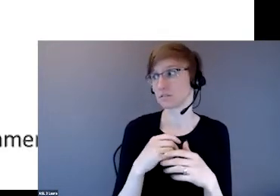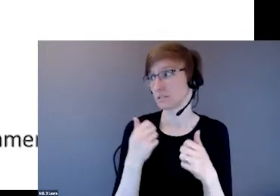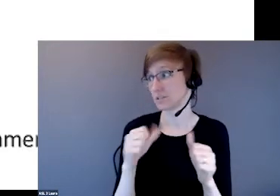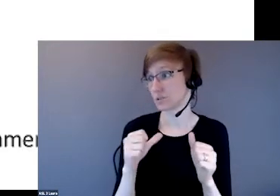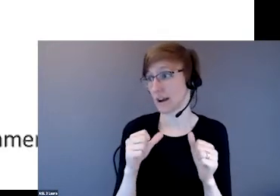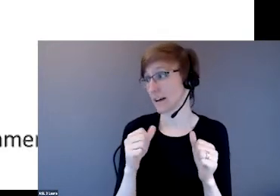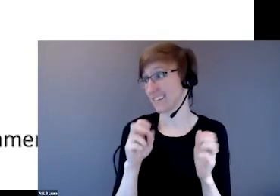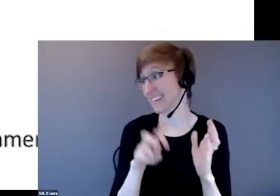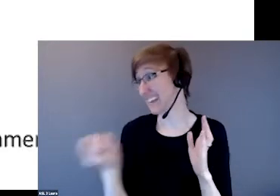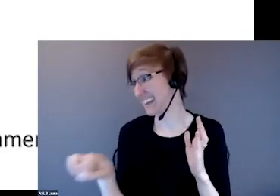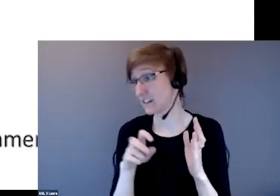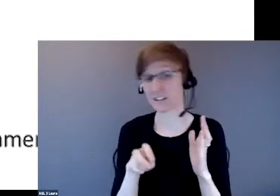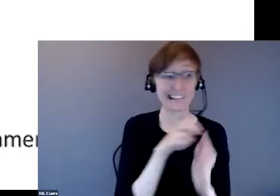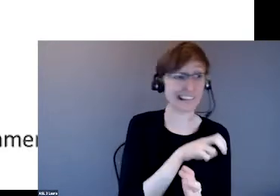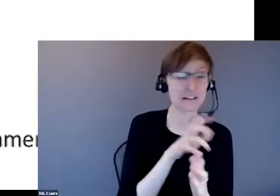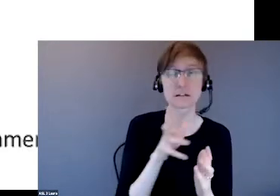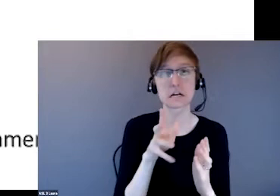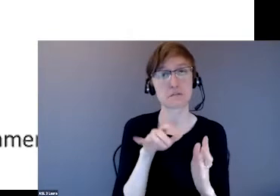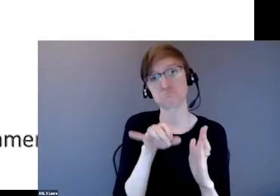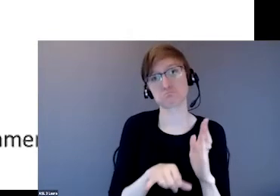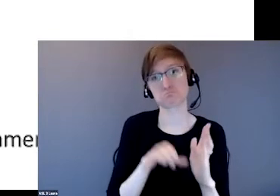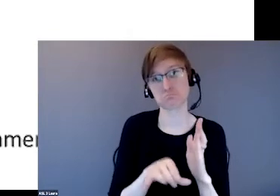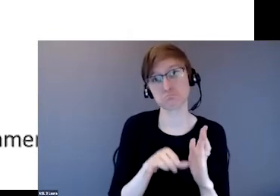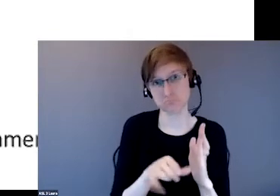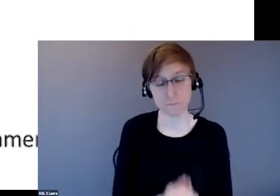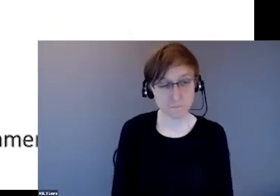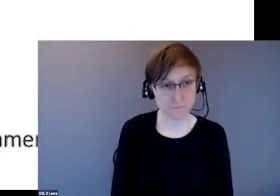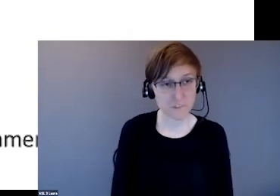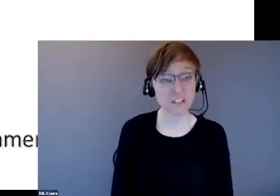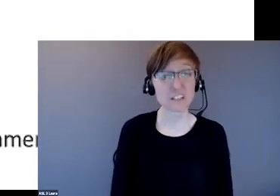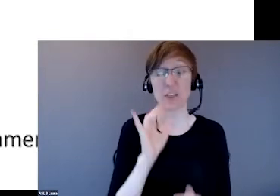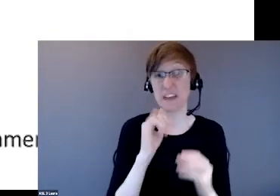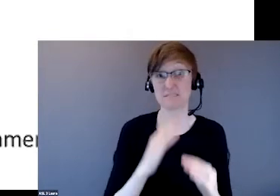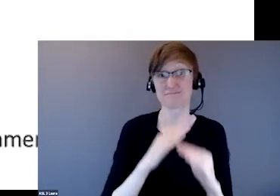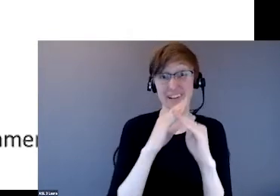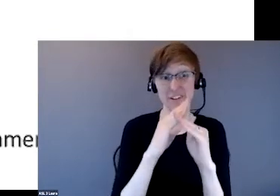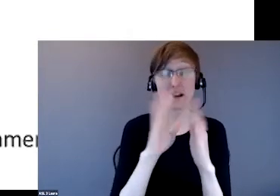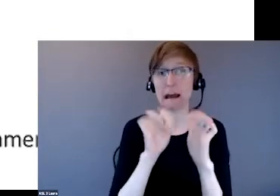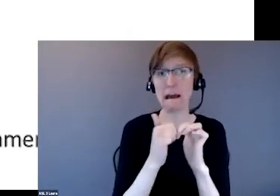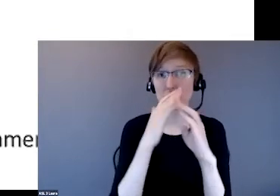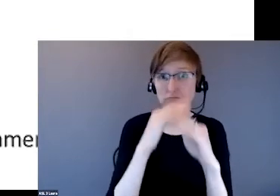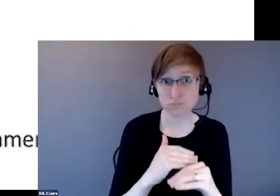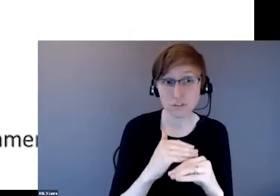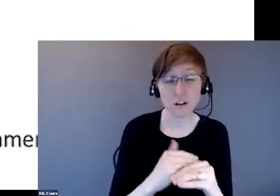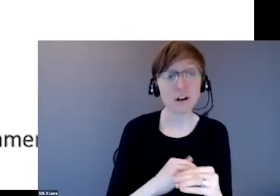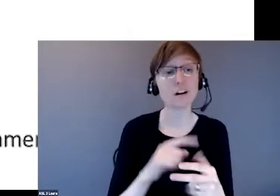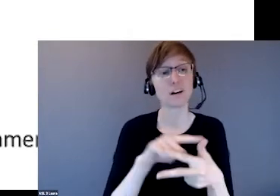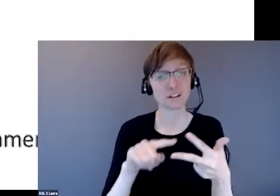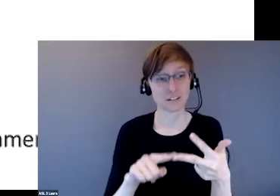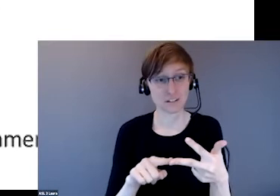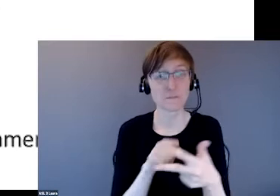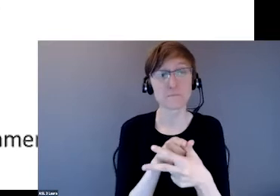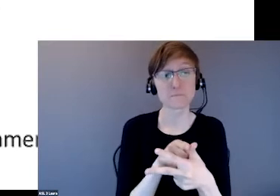So those three facilitators, those categories of facilitators, are career self-management strategies, social